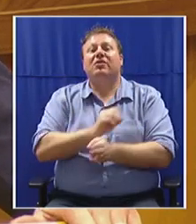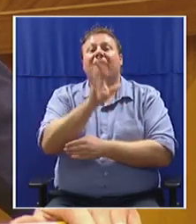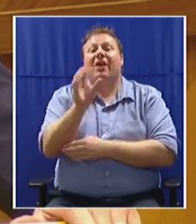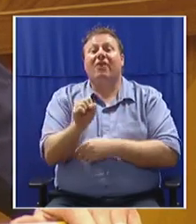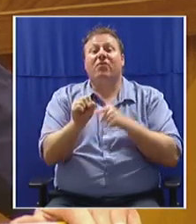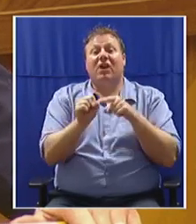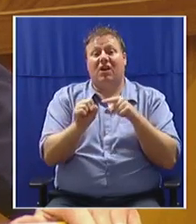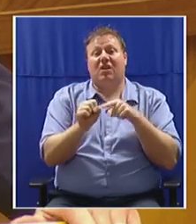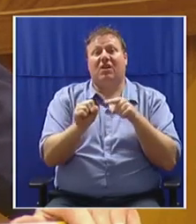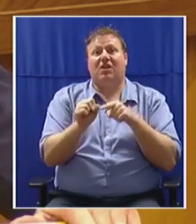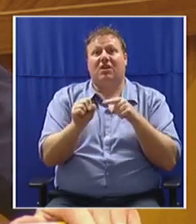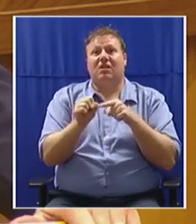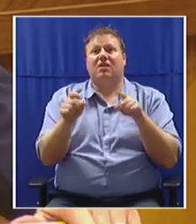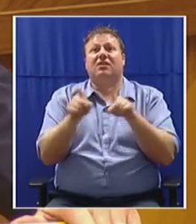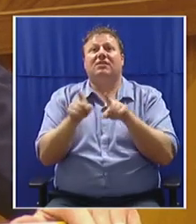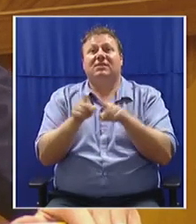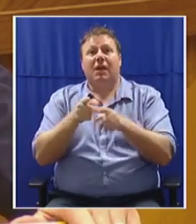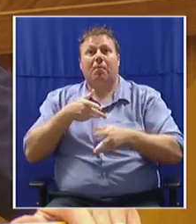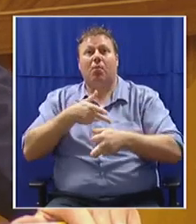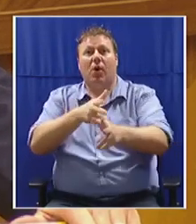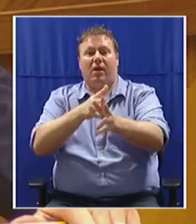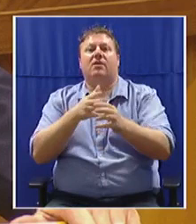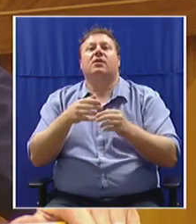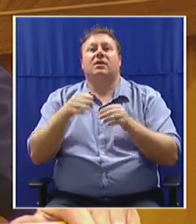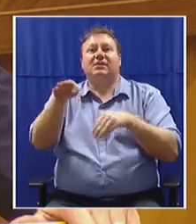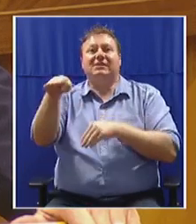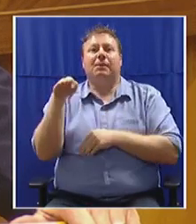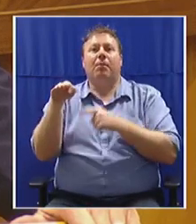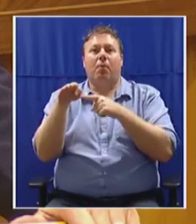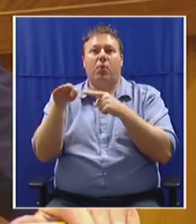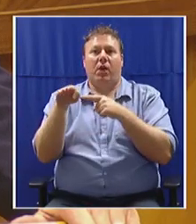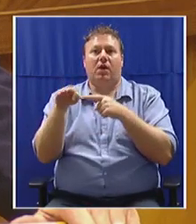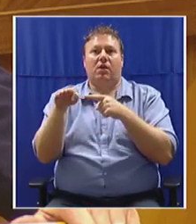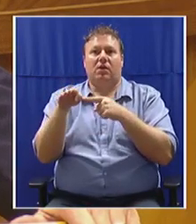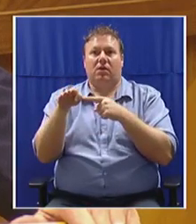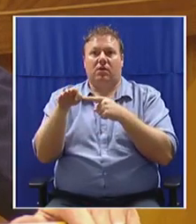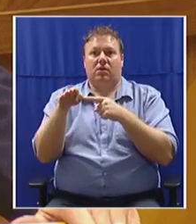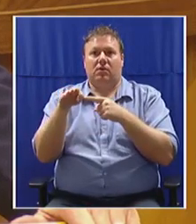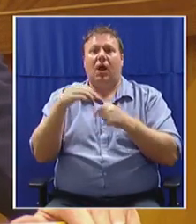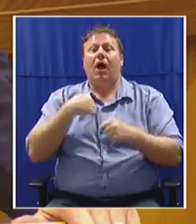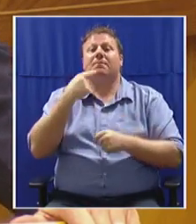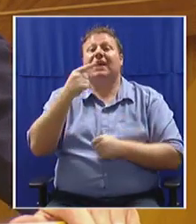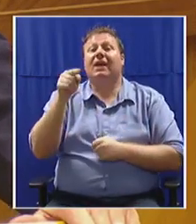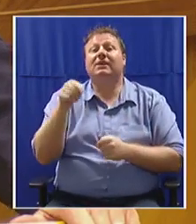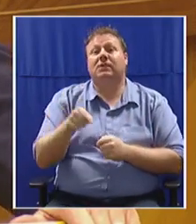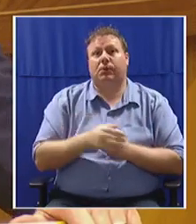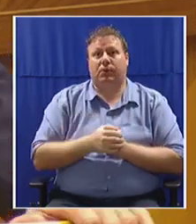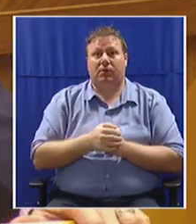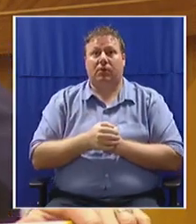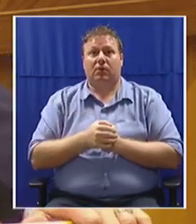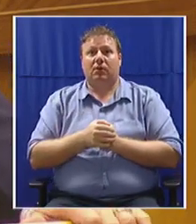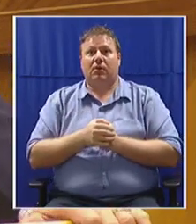Africa on the same path as Zimbabwe. Mark my words. I say,